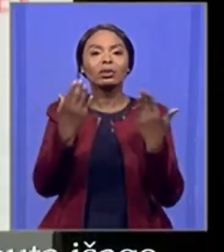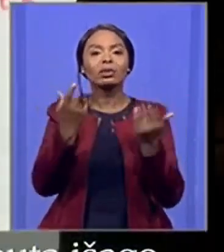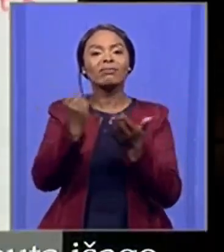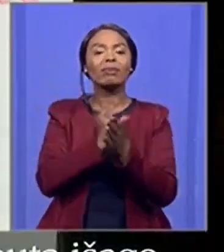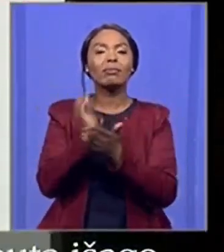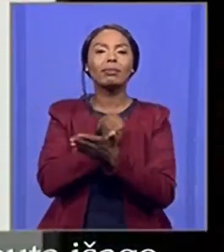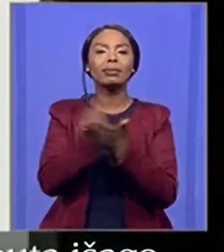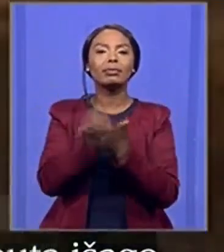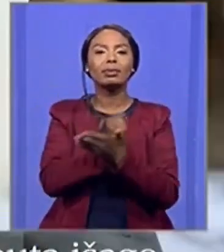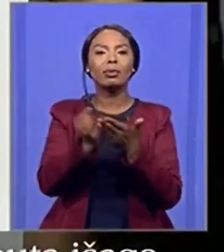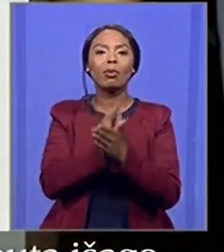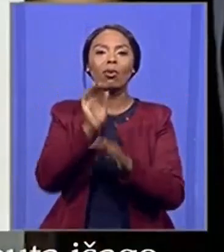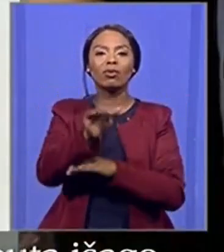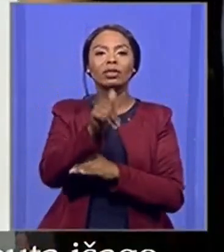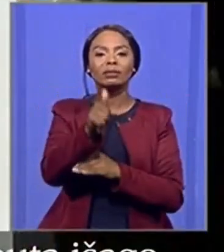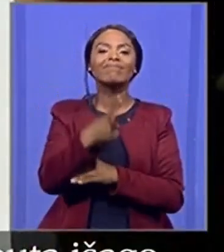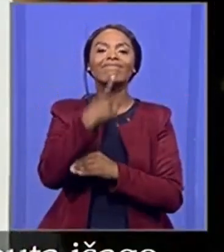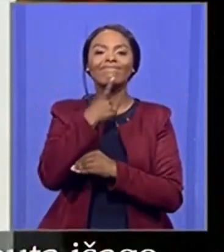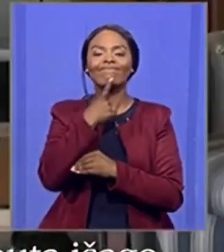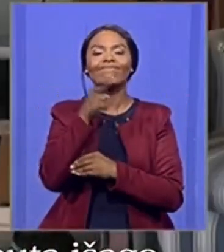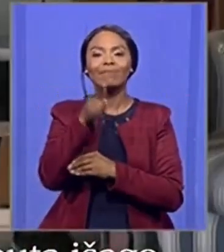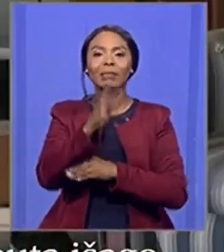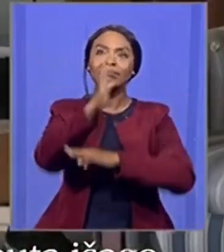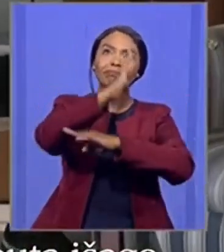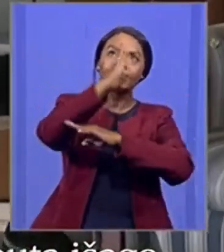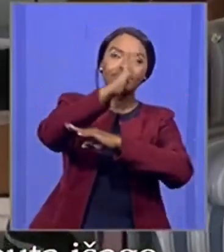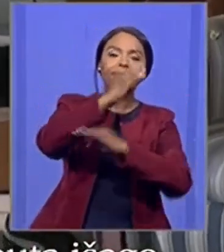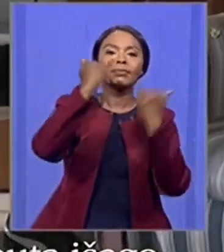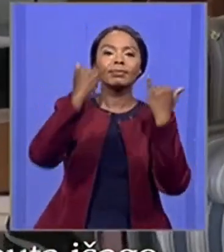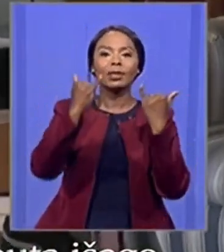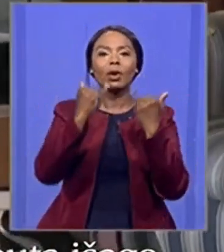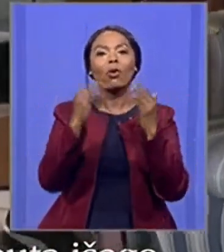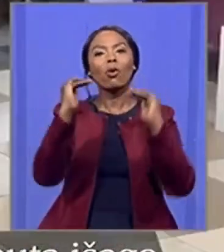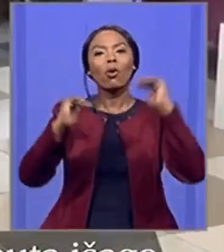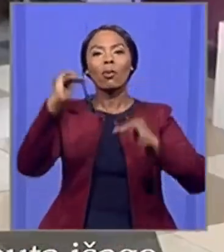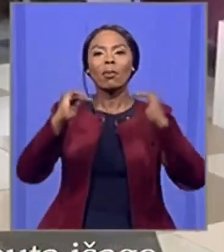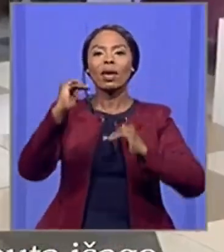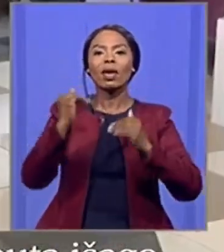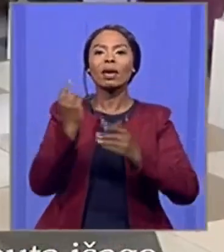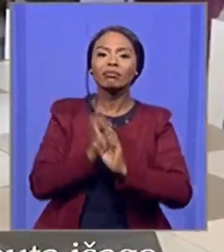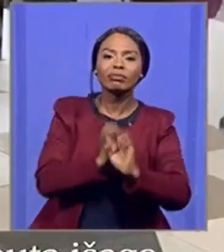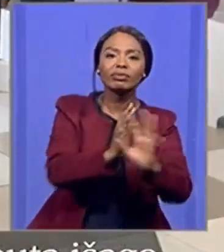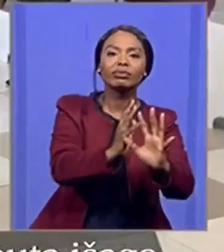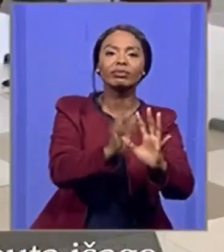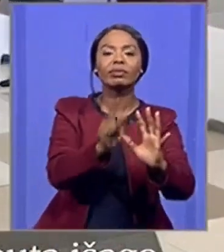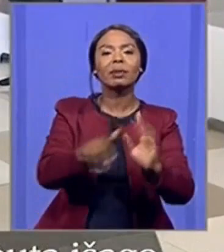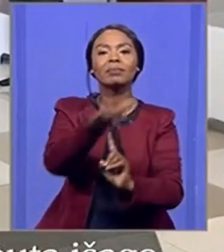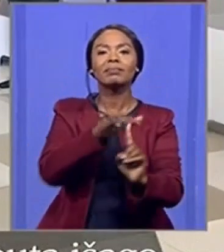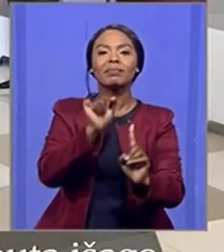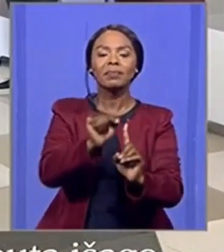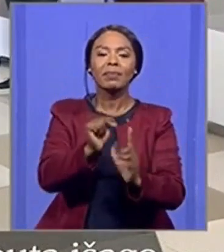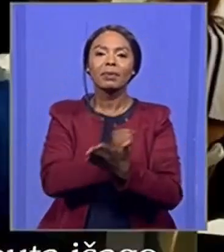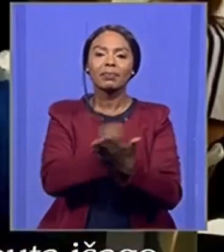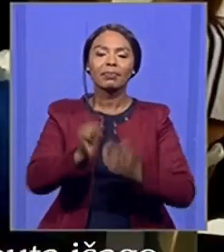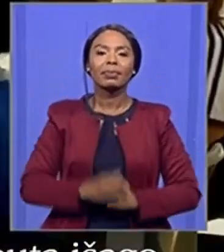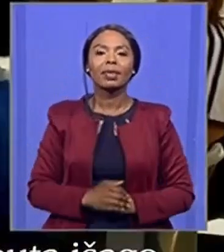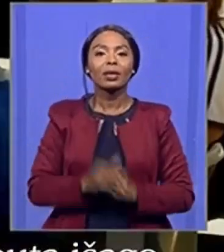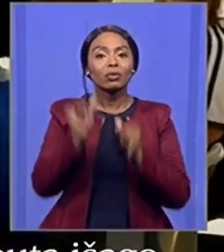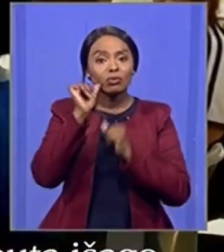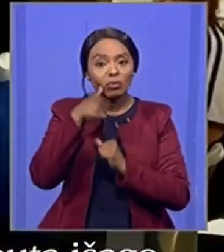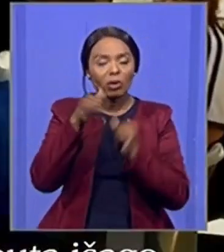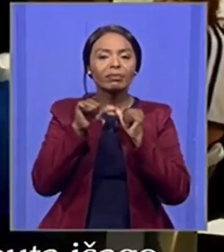tše 26 mosegare wa sekgalela e le go palo ya godimo ge go apetša le bao ba itlelago ditešeng. Boengwadišo bo ya go tšwela pele le go